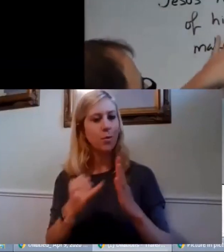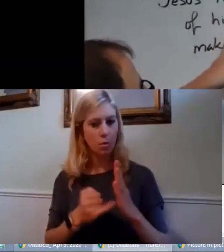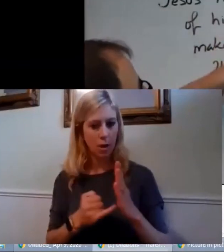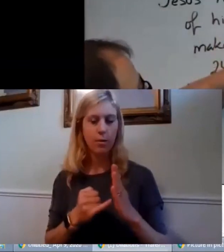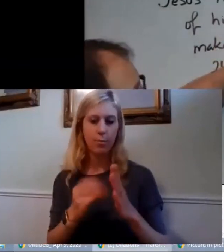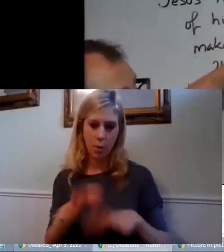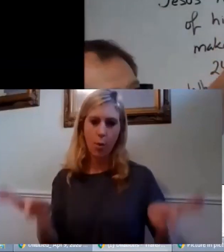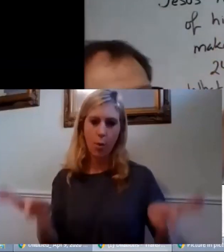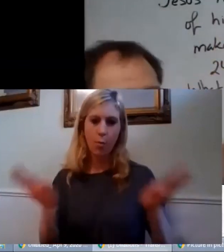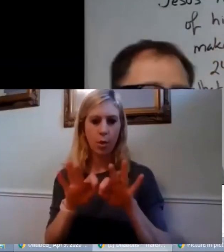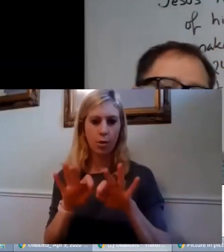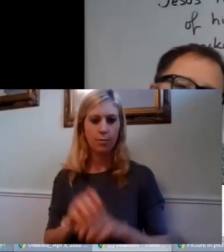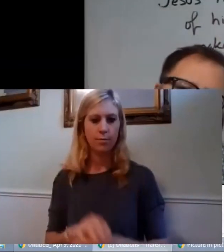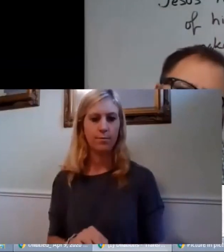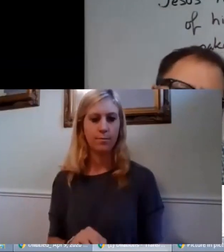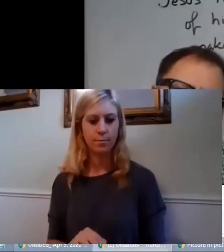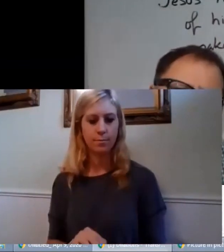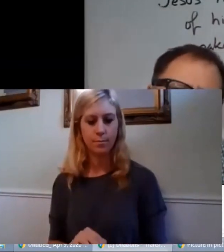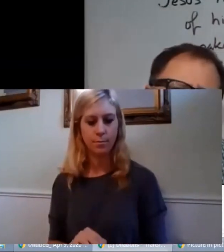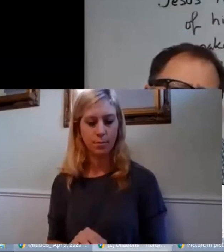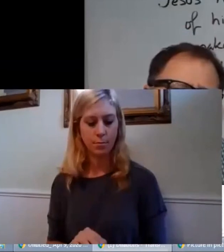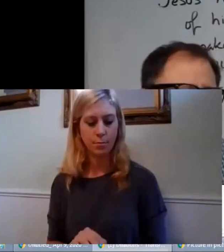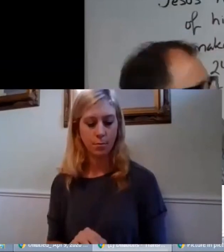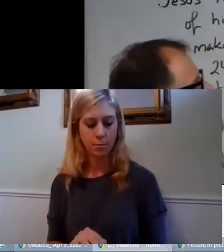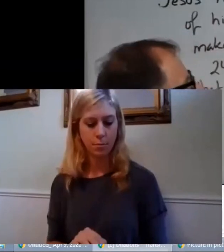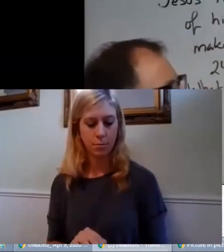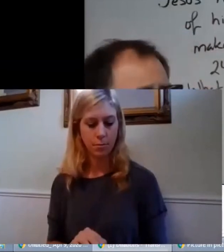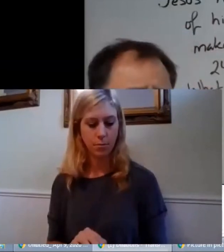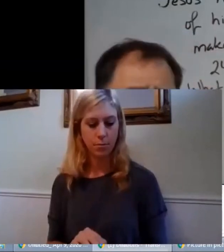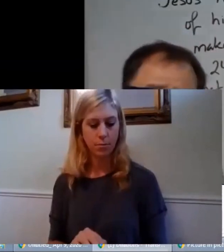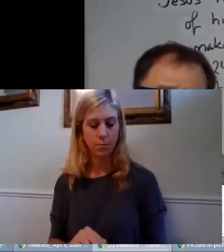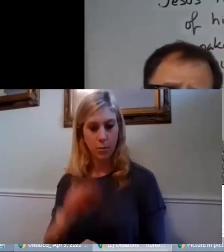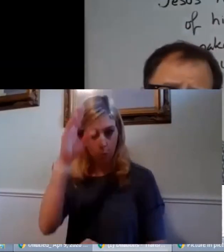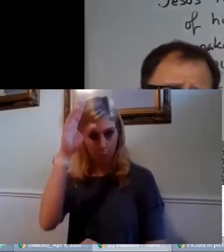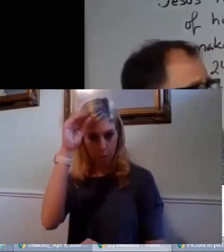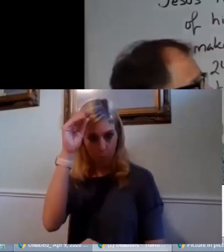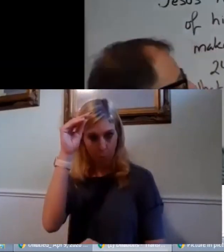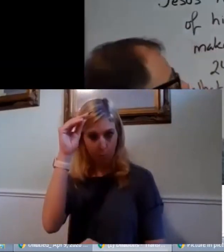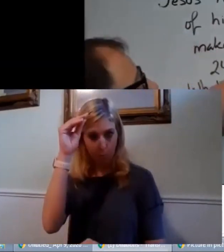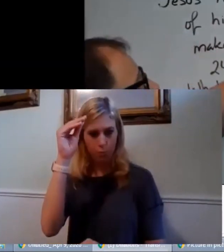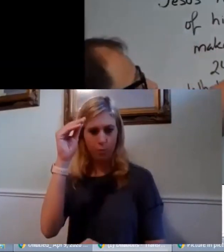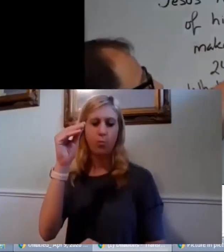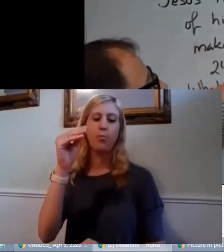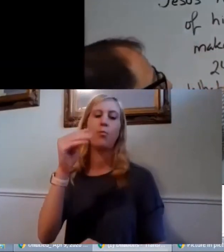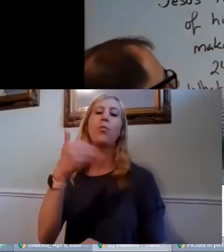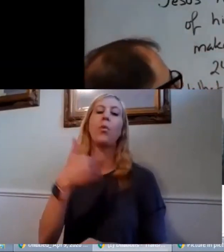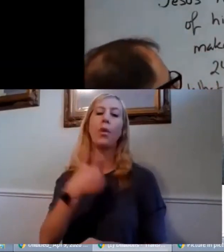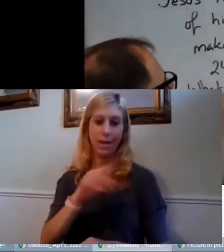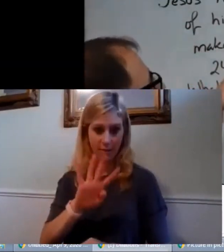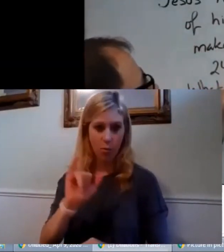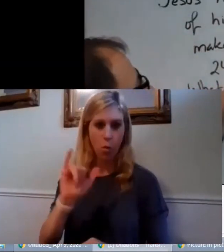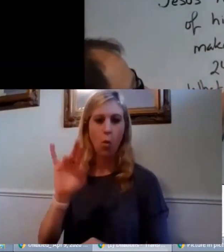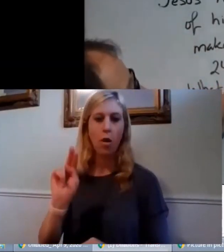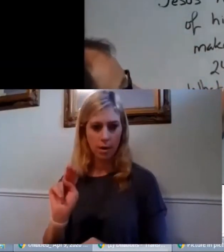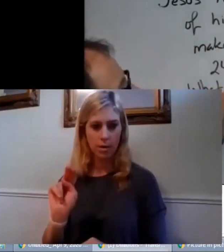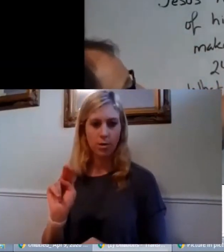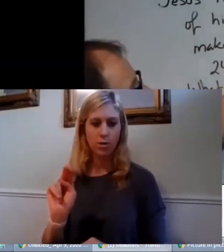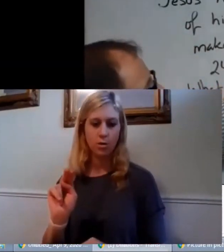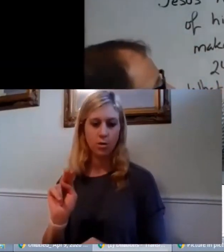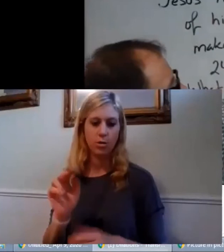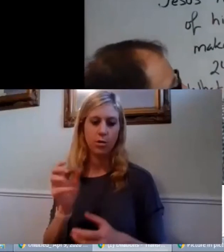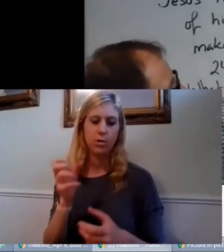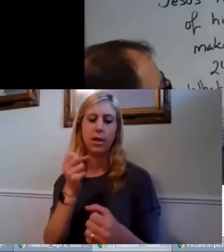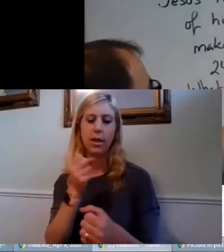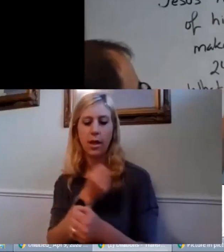photo of his abuela. Oh, that's so sweet. He loves his abuela. Okay. He wants to make a